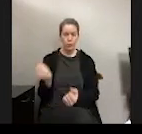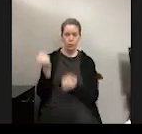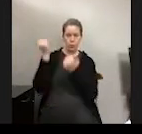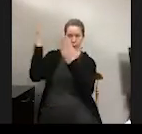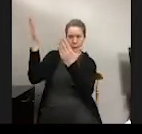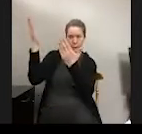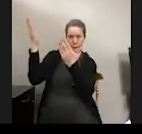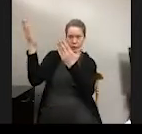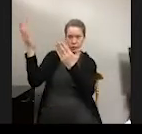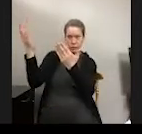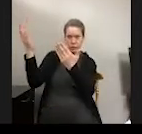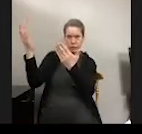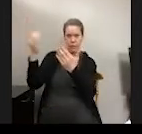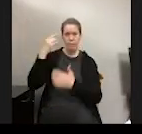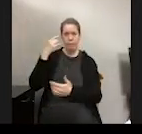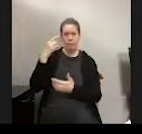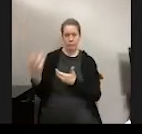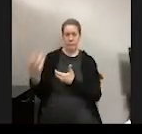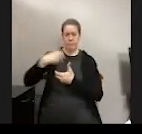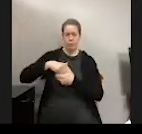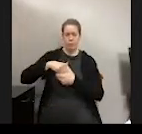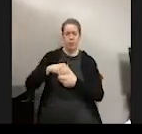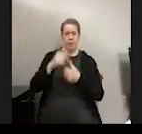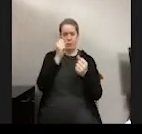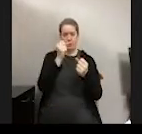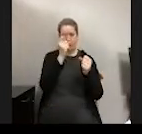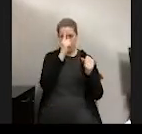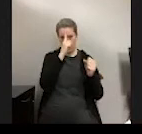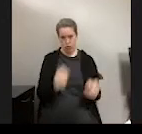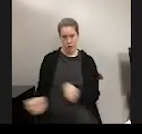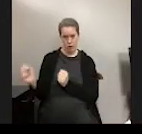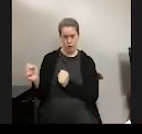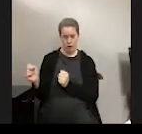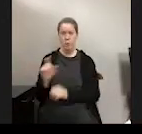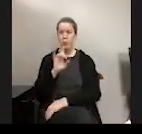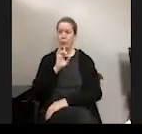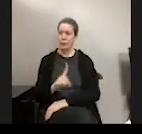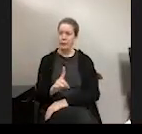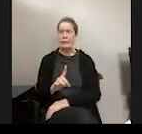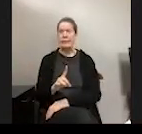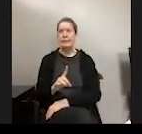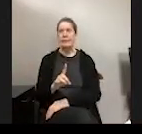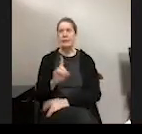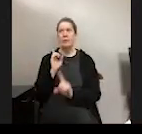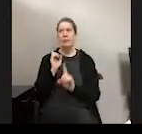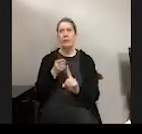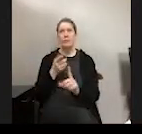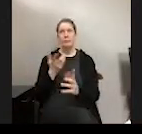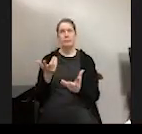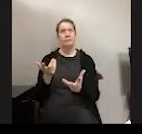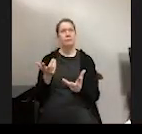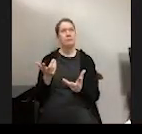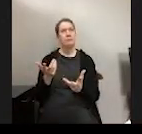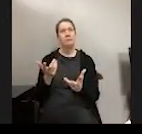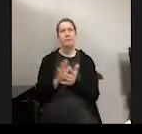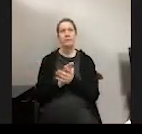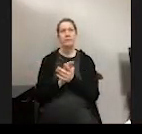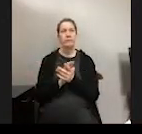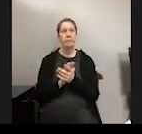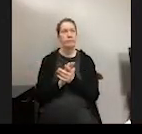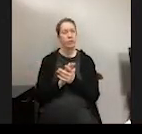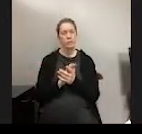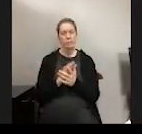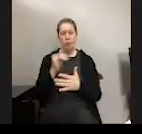strategy, but it does really come down to just a greater diversity of artists